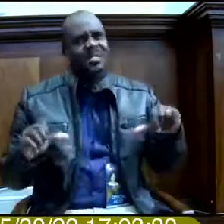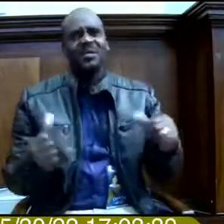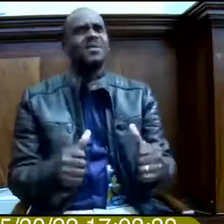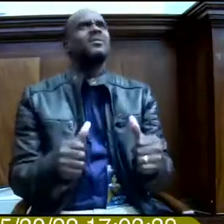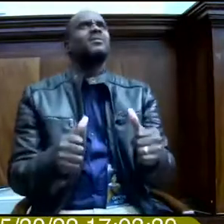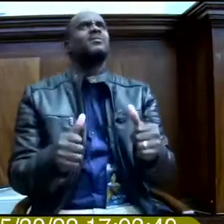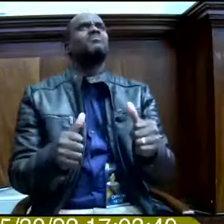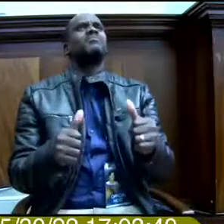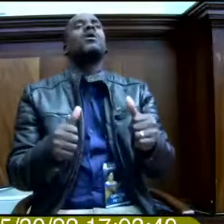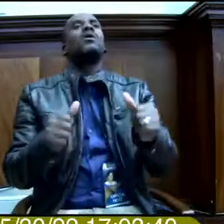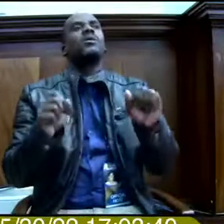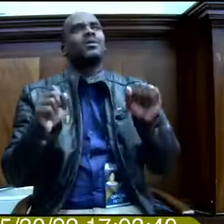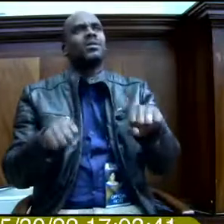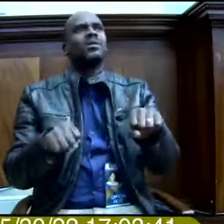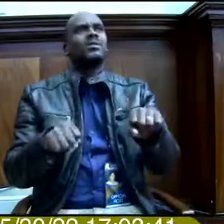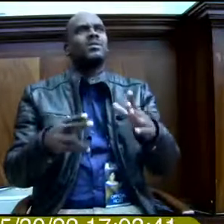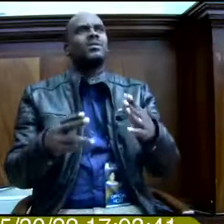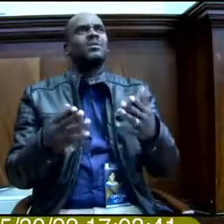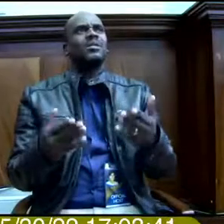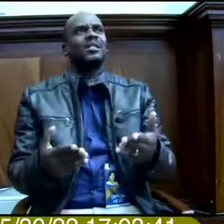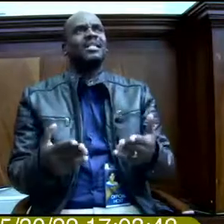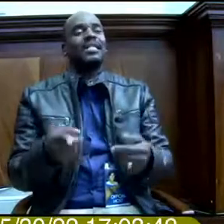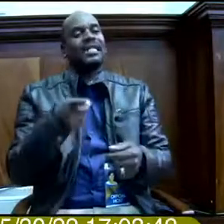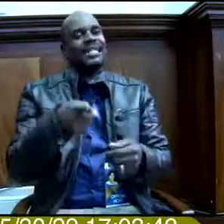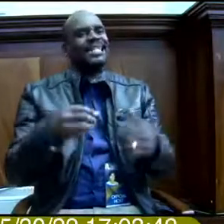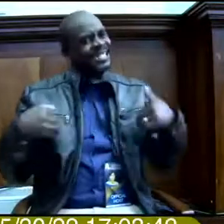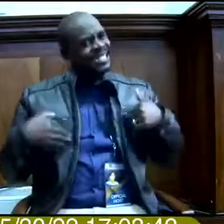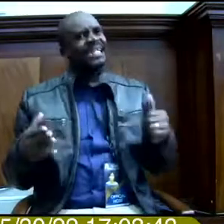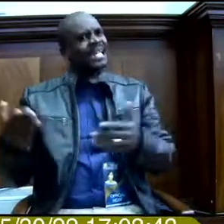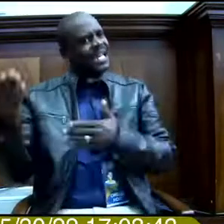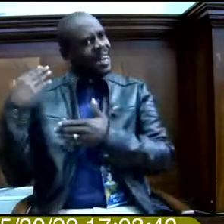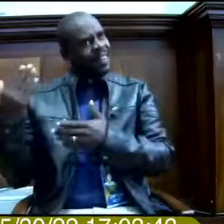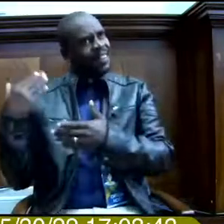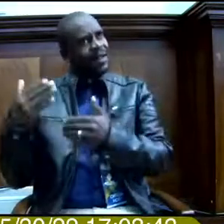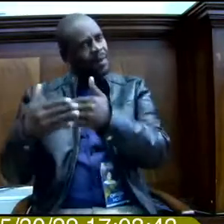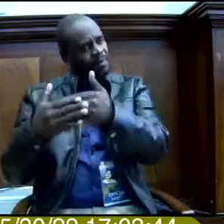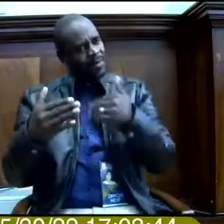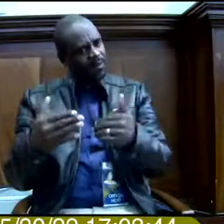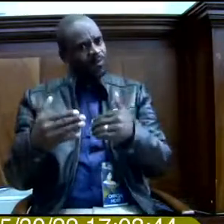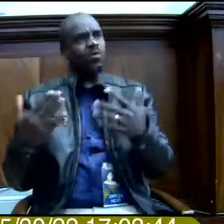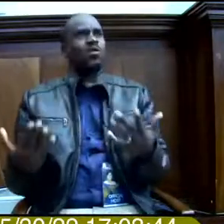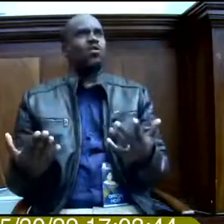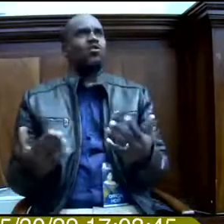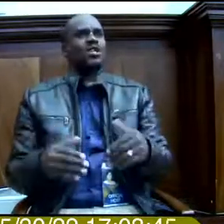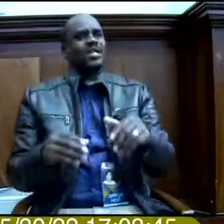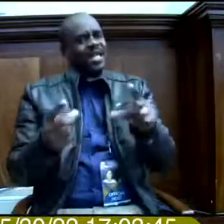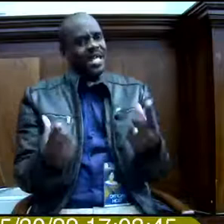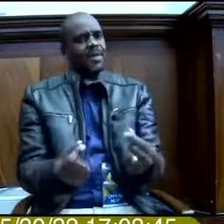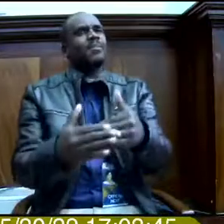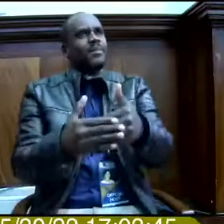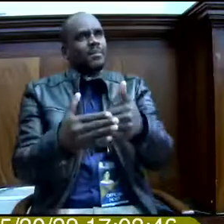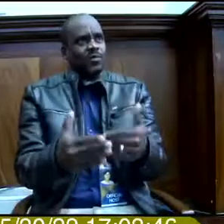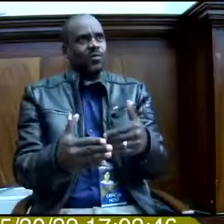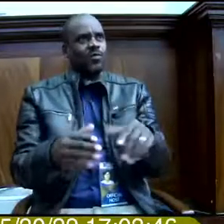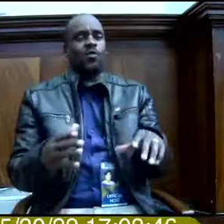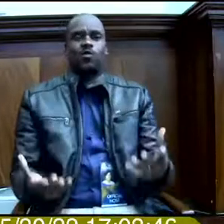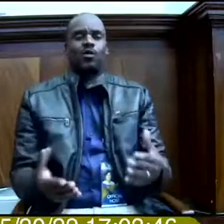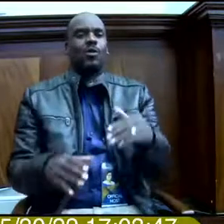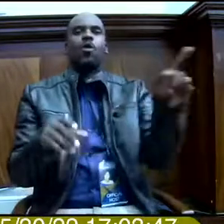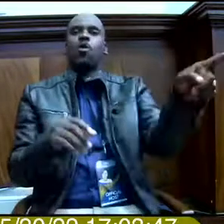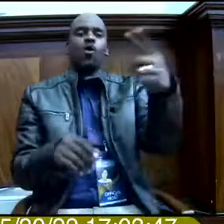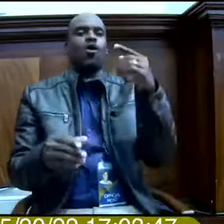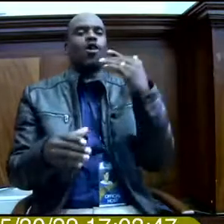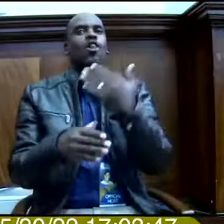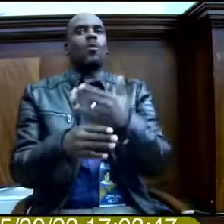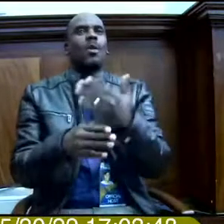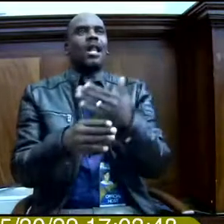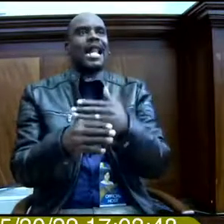pursue things you've we've struggled before and things have happened before in the best interest of the workers